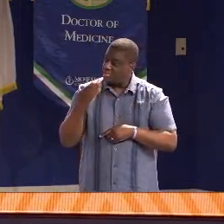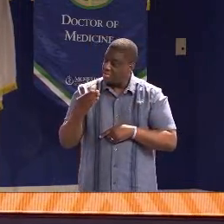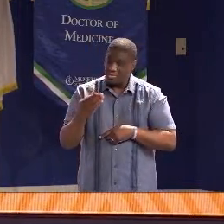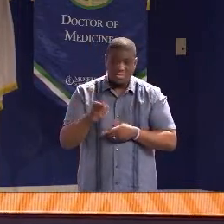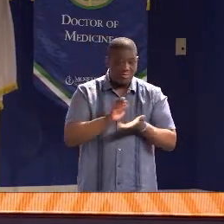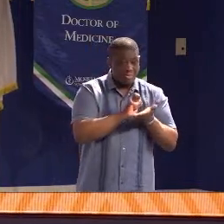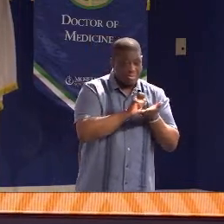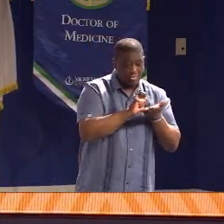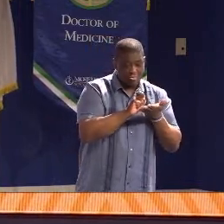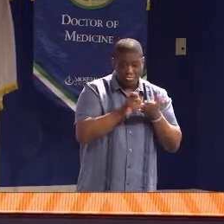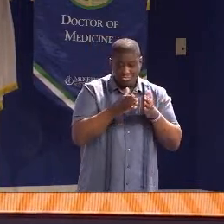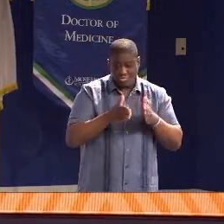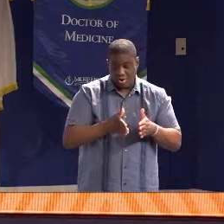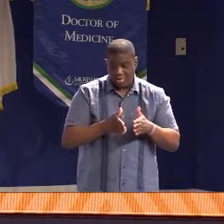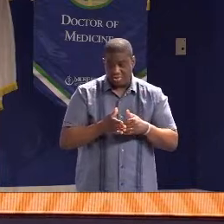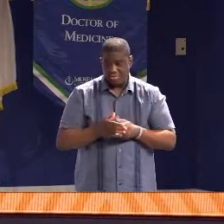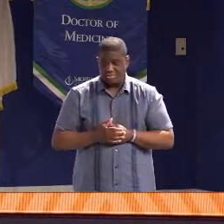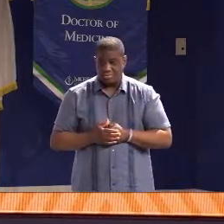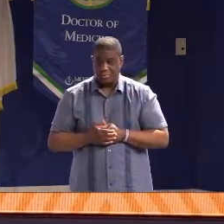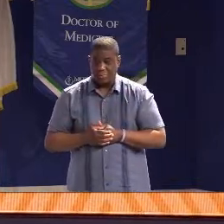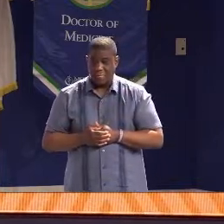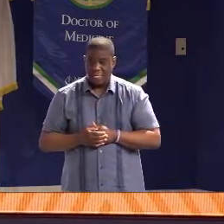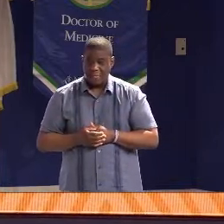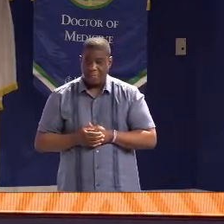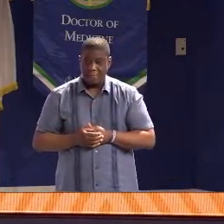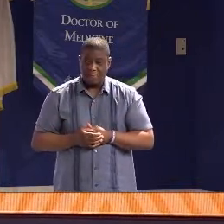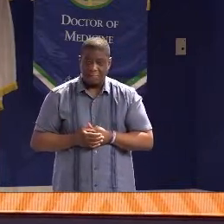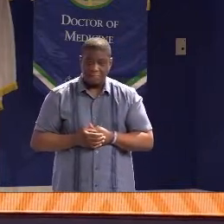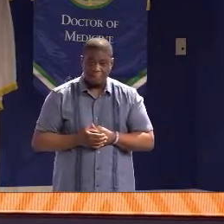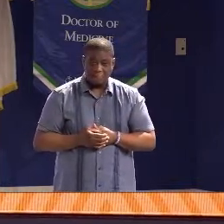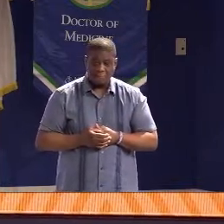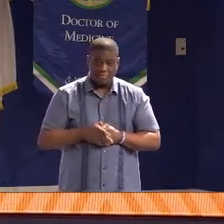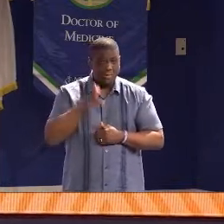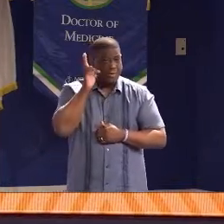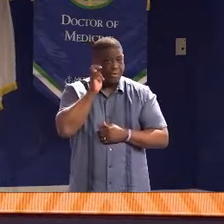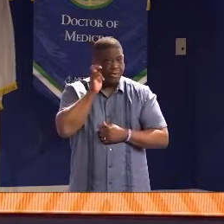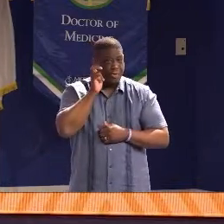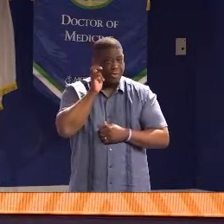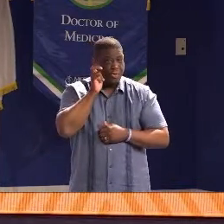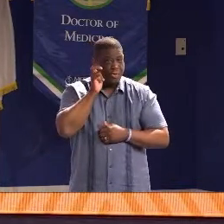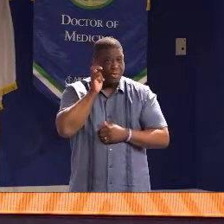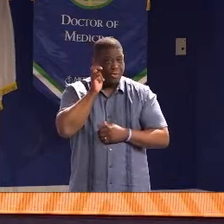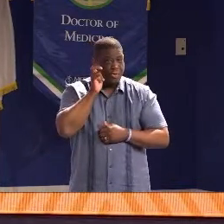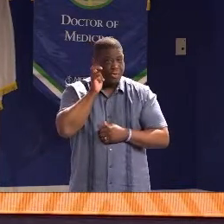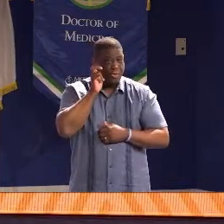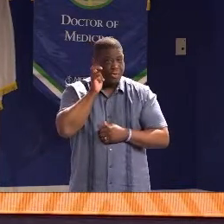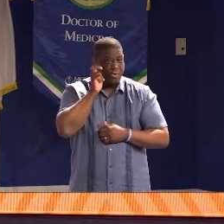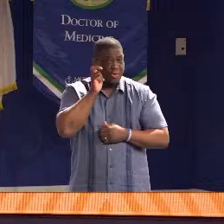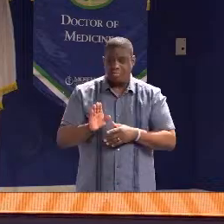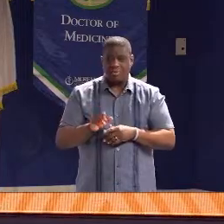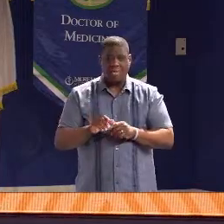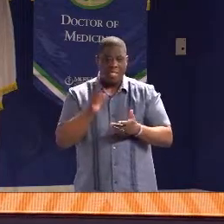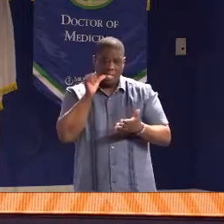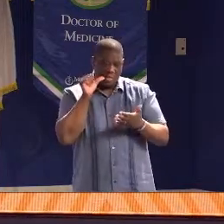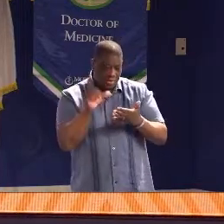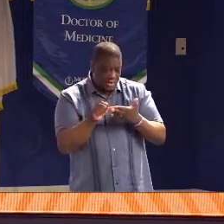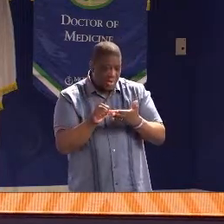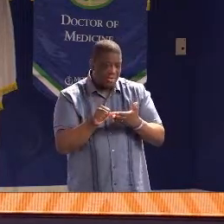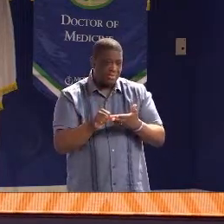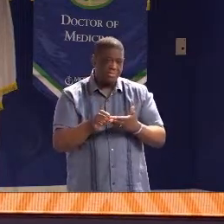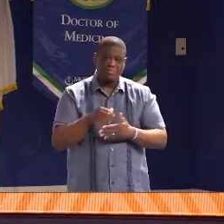Sims, Dr. Herbert Carter, Dr. Hughes. I've heard wonderful things about my letters from every place I've interviewed at, and I'm